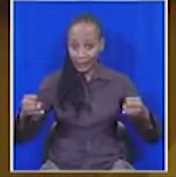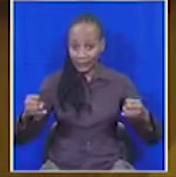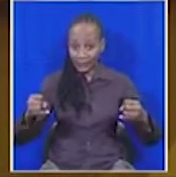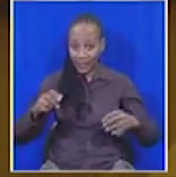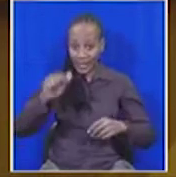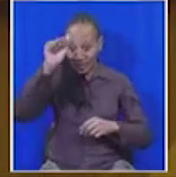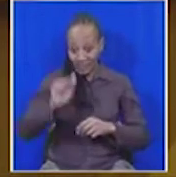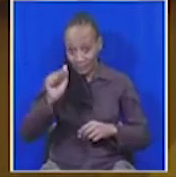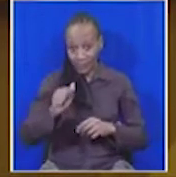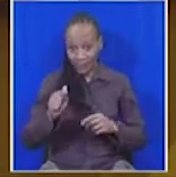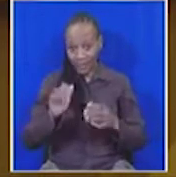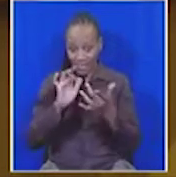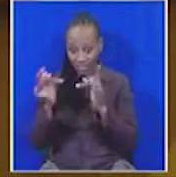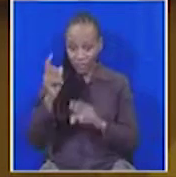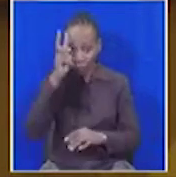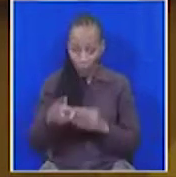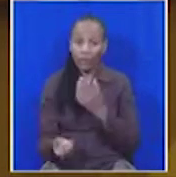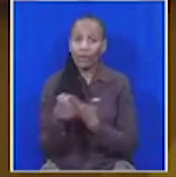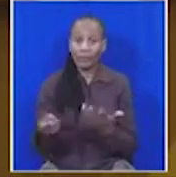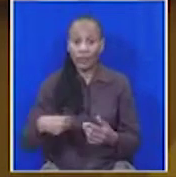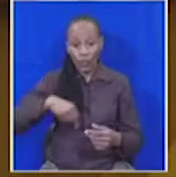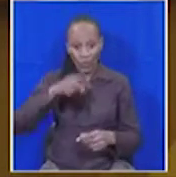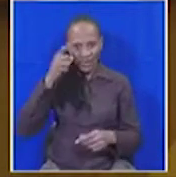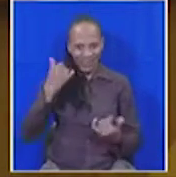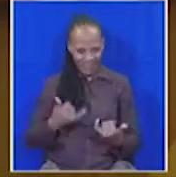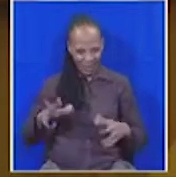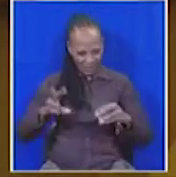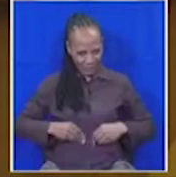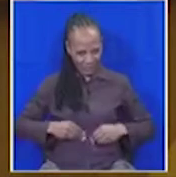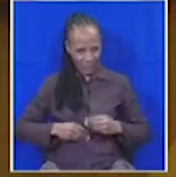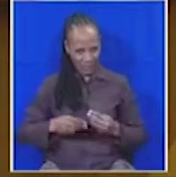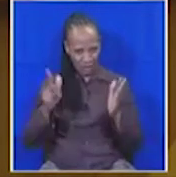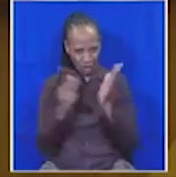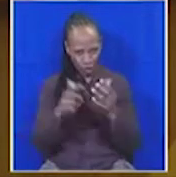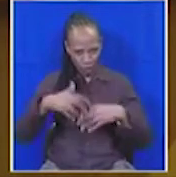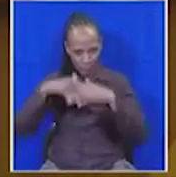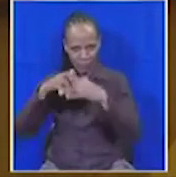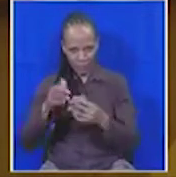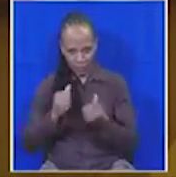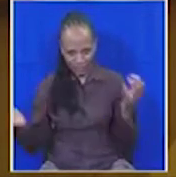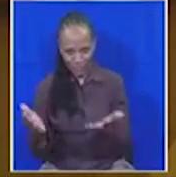take place anyway, therefore we might as well try and regulate it, is in our view insufficient